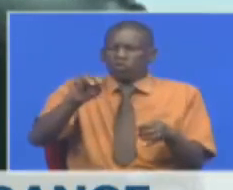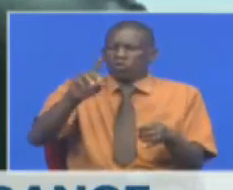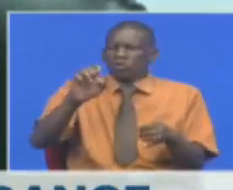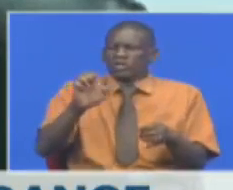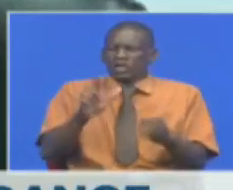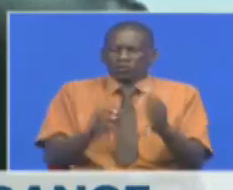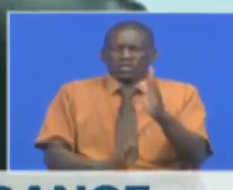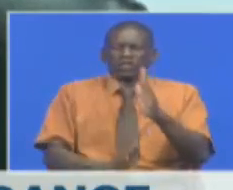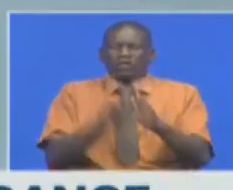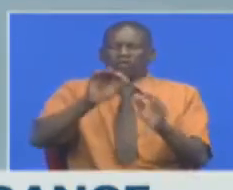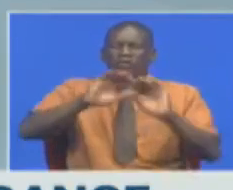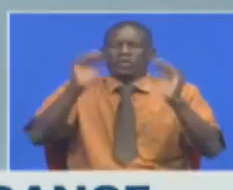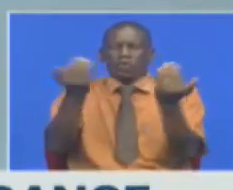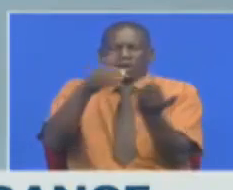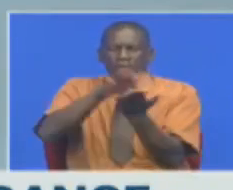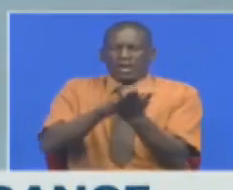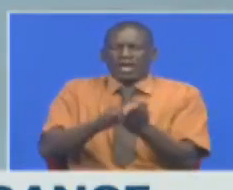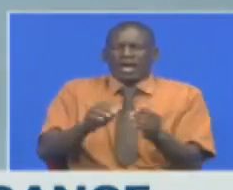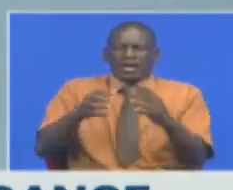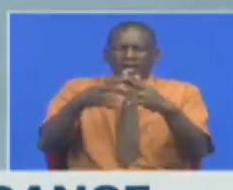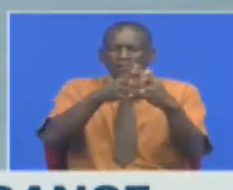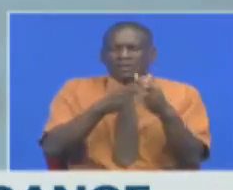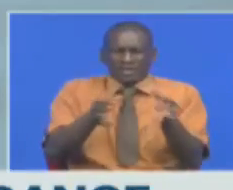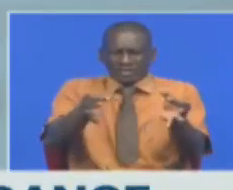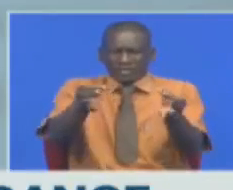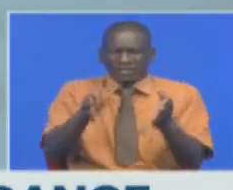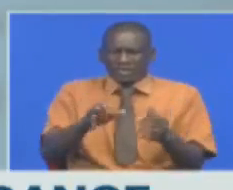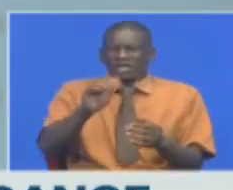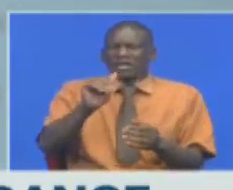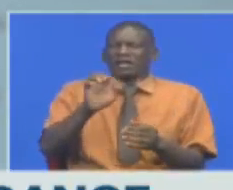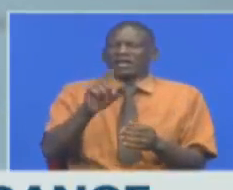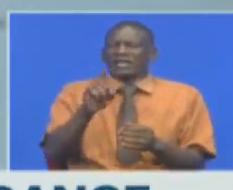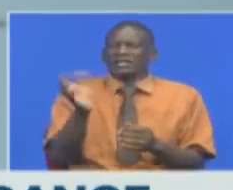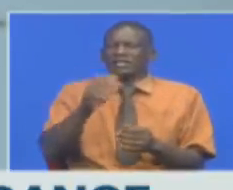World Bank and the US Treasury. Alex Mwangi, NTV.